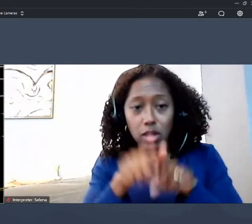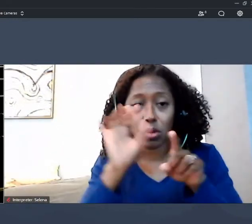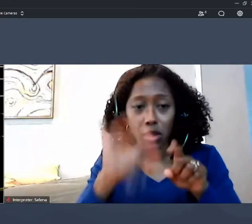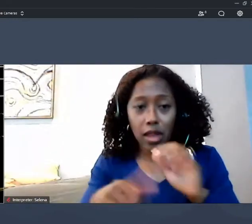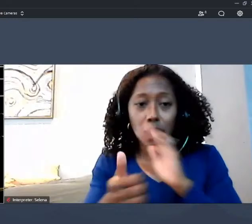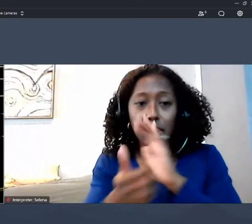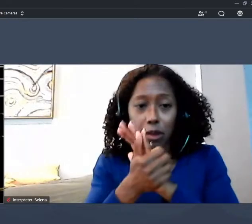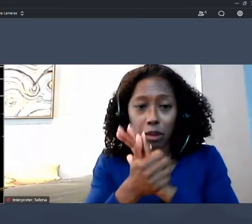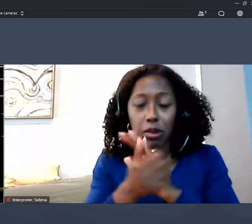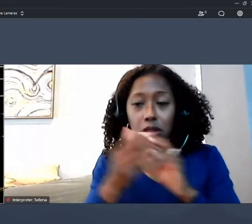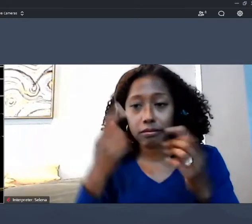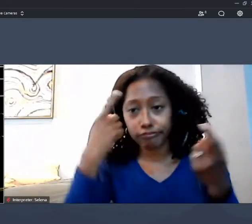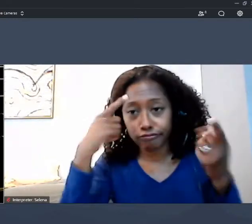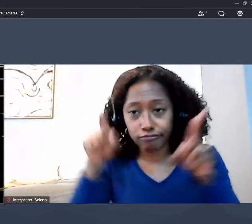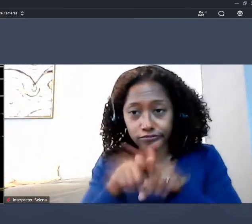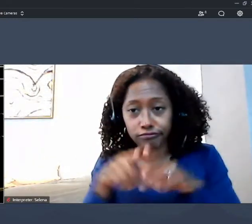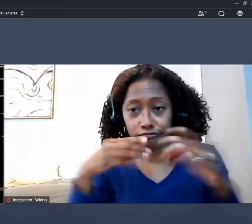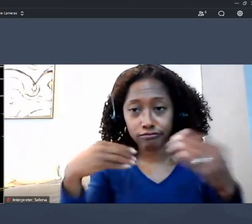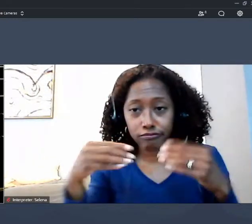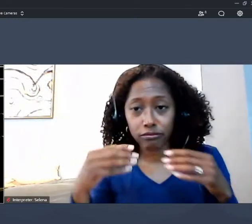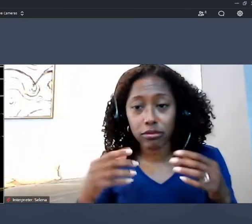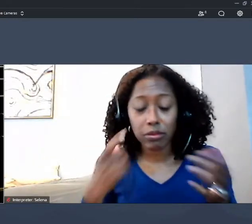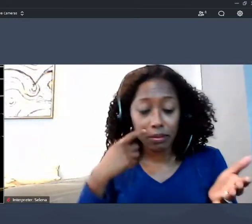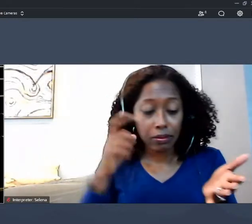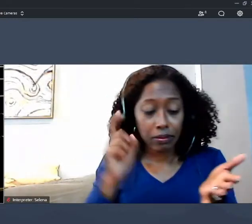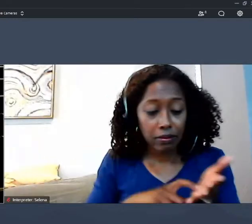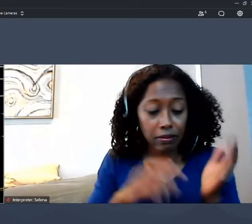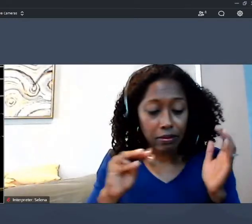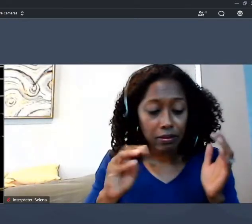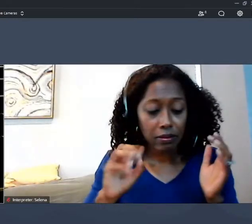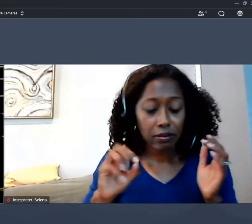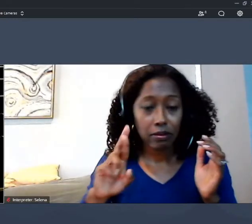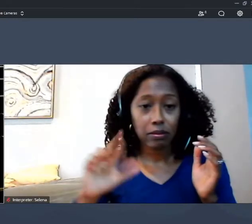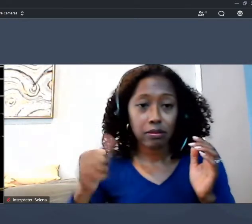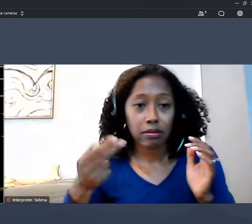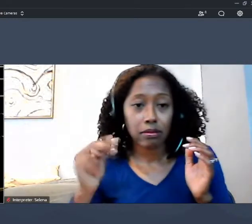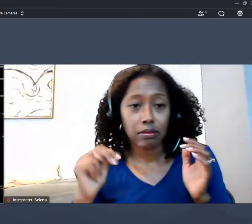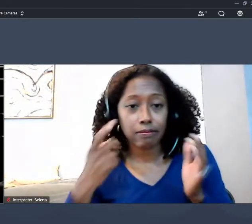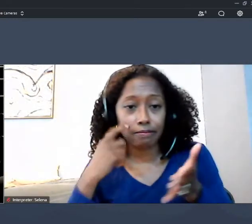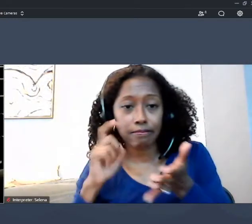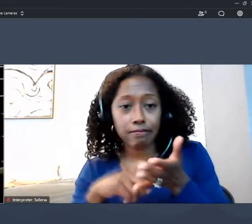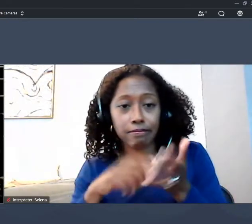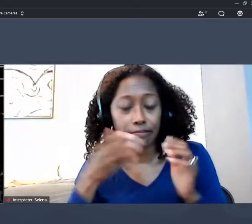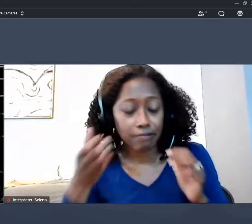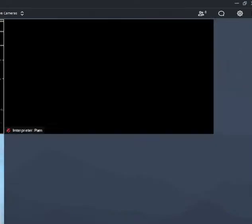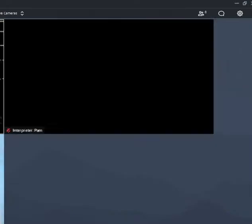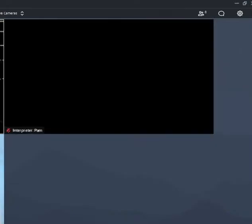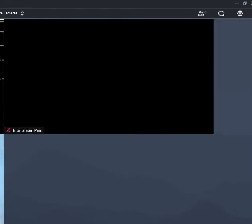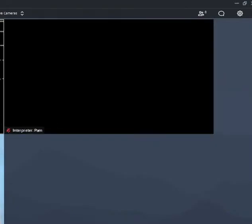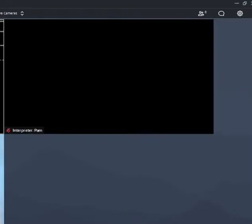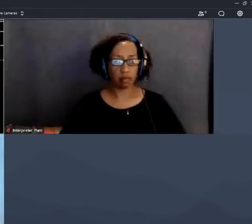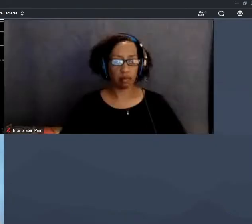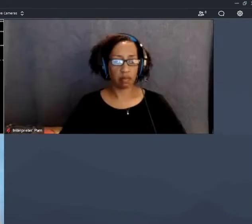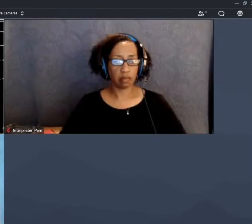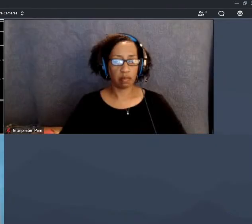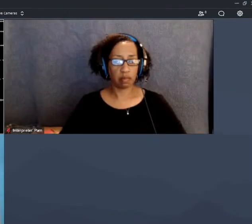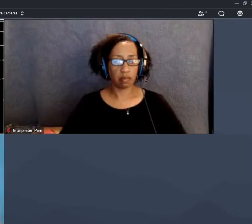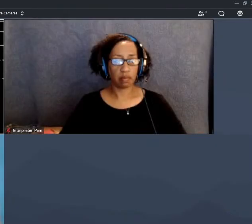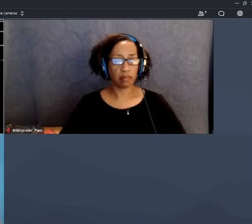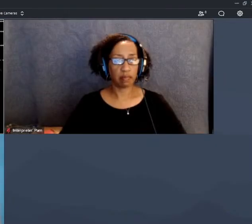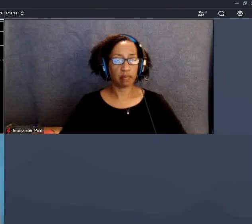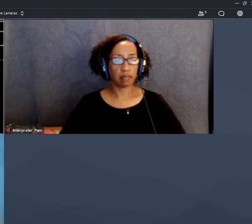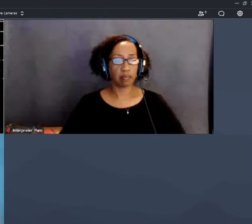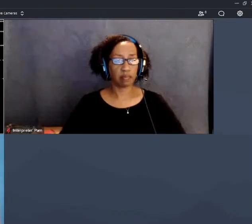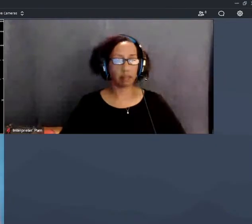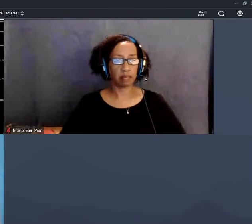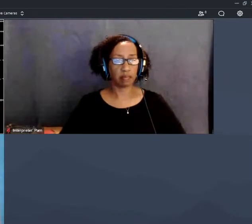As amended, Councilman Morgan, you're recognized. Thank you very much, Mr. Chair. My comments kind of go to this item and number